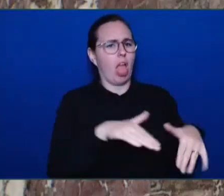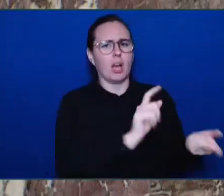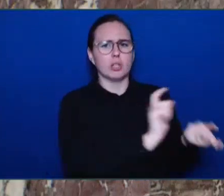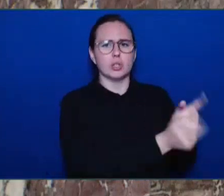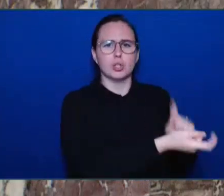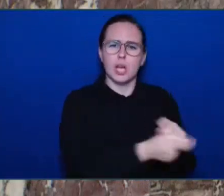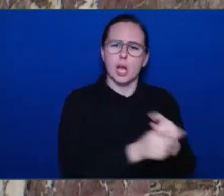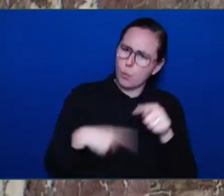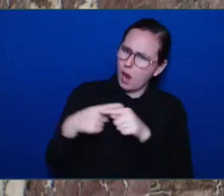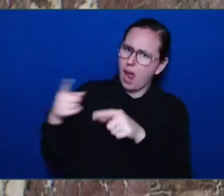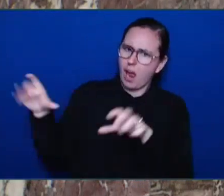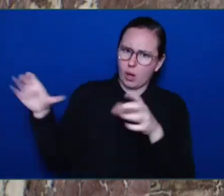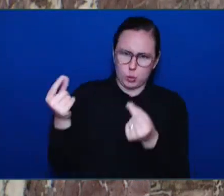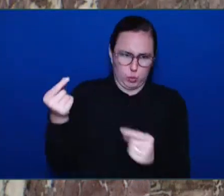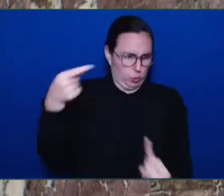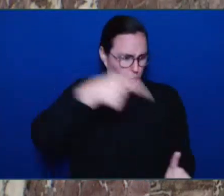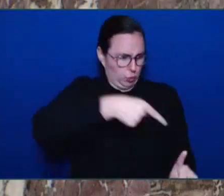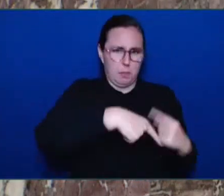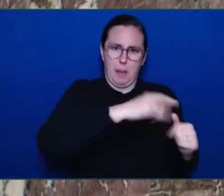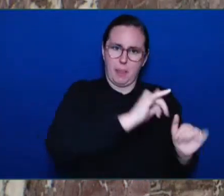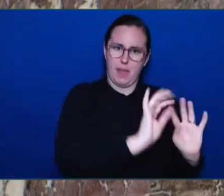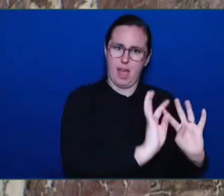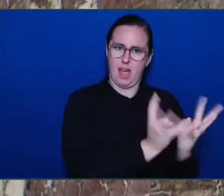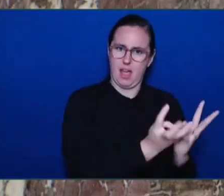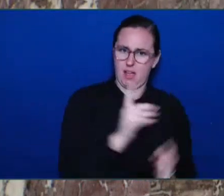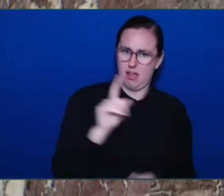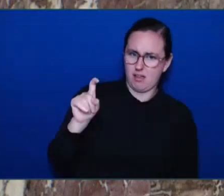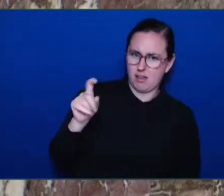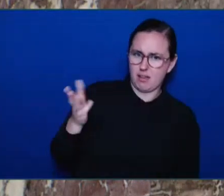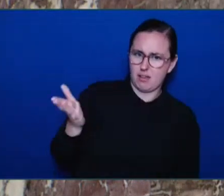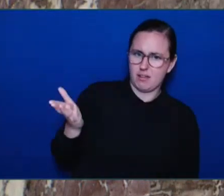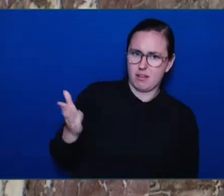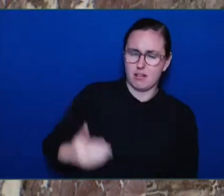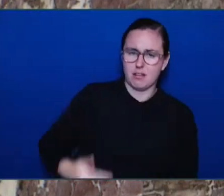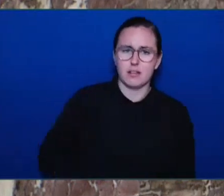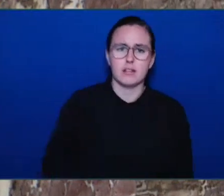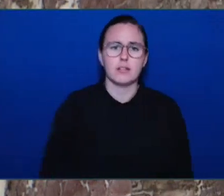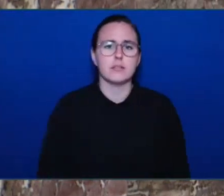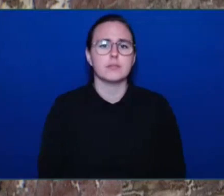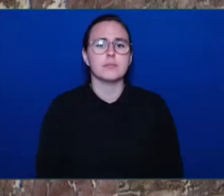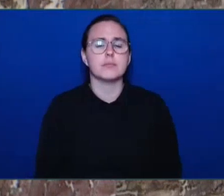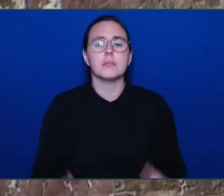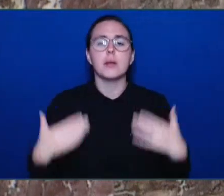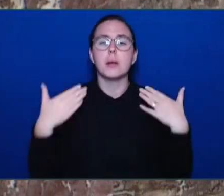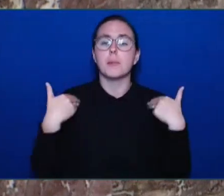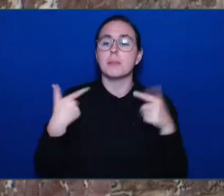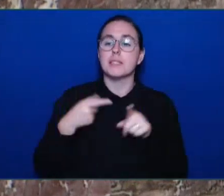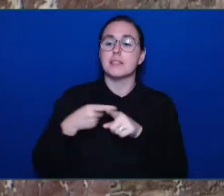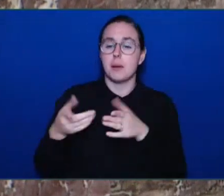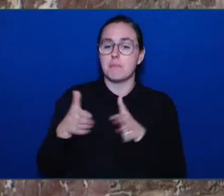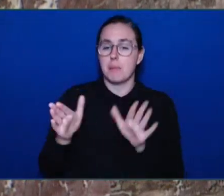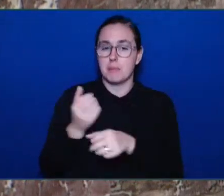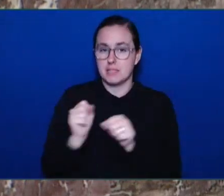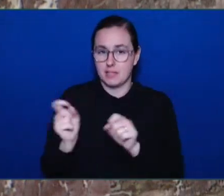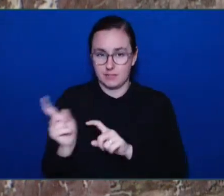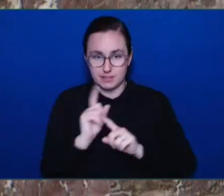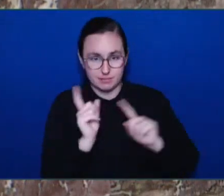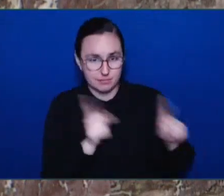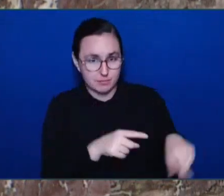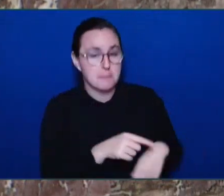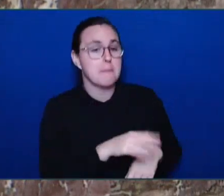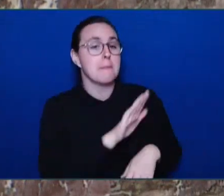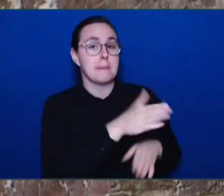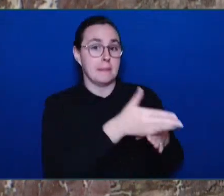I appreciate the question from the member. As I have stated previously in this House and in the estimates